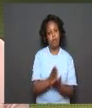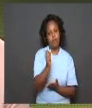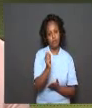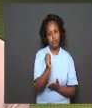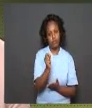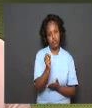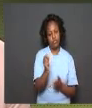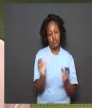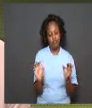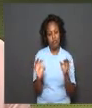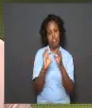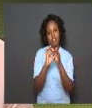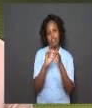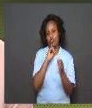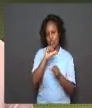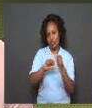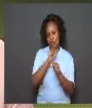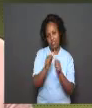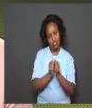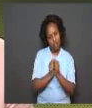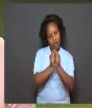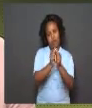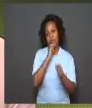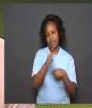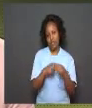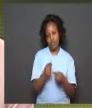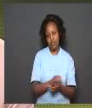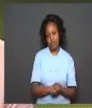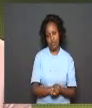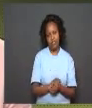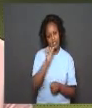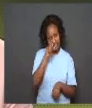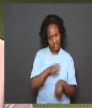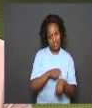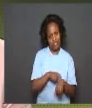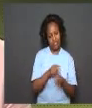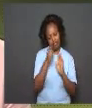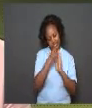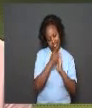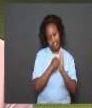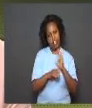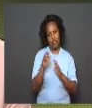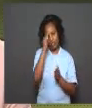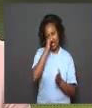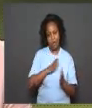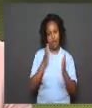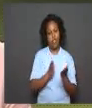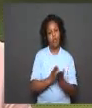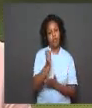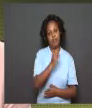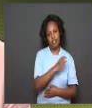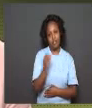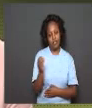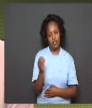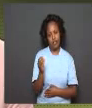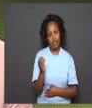are related to each other. In a moment, a list of human rights will